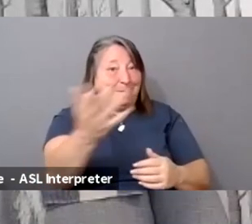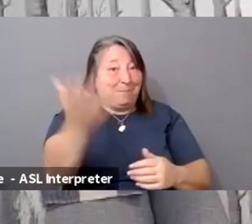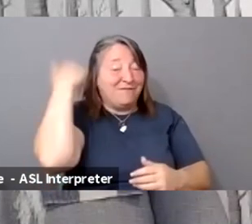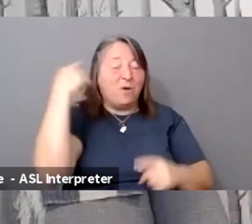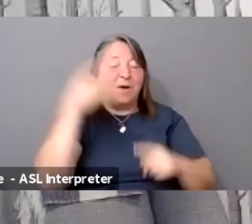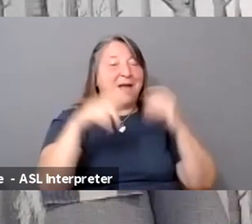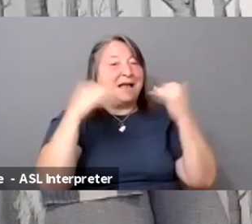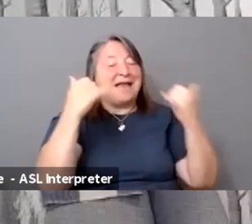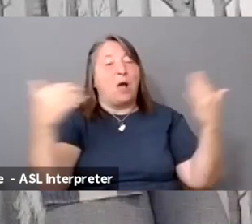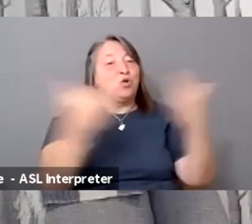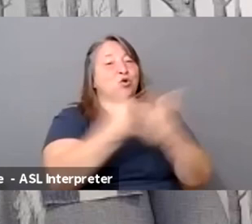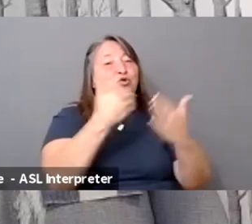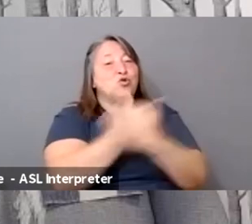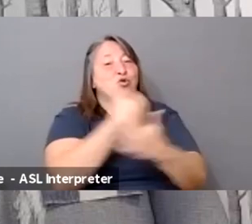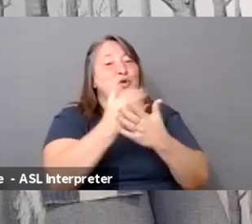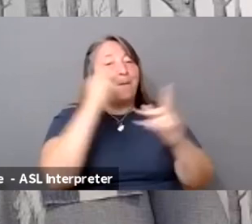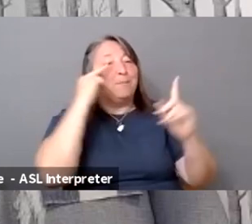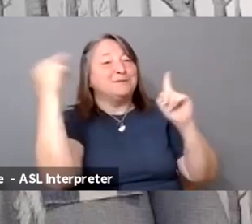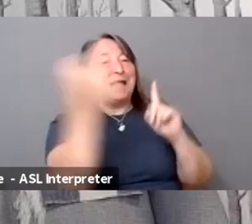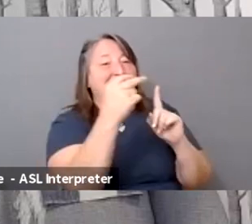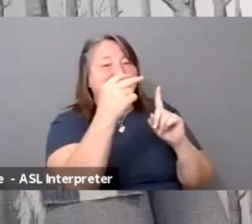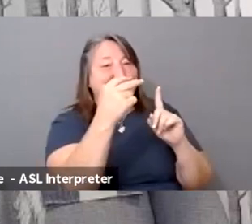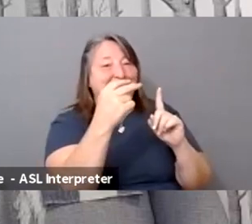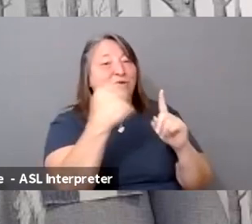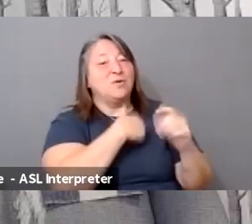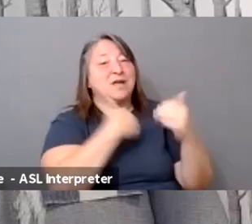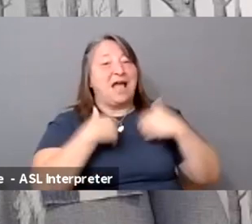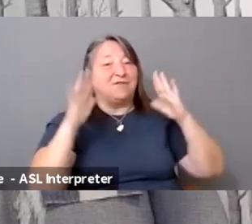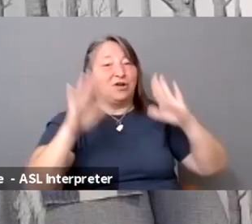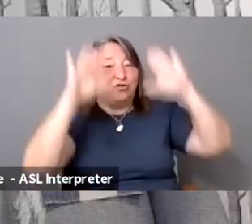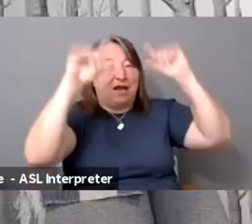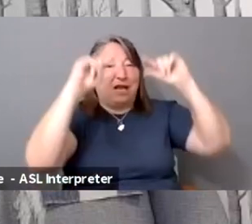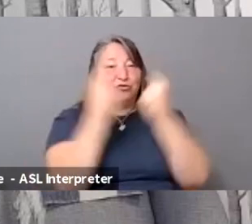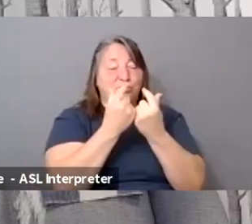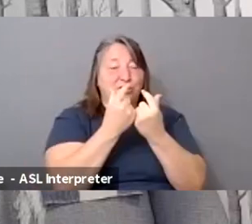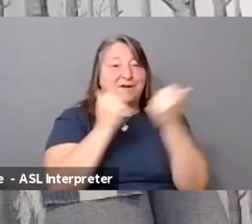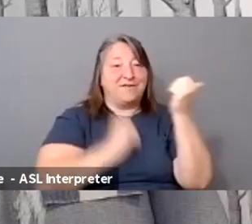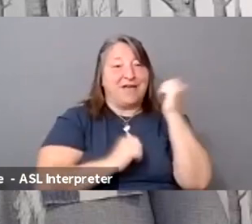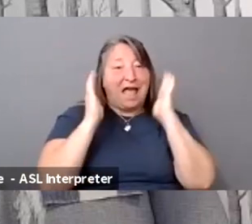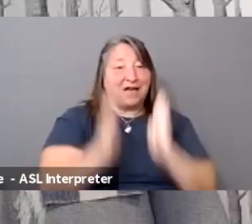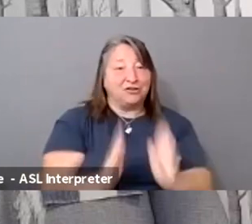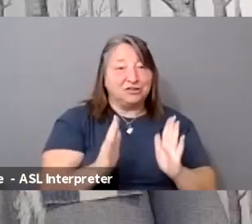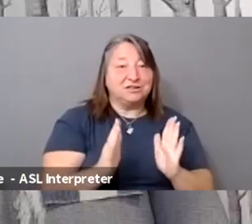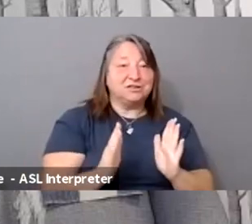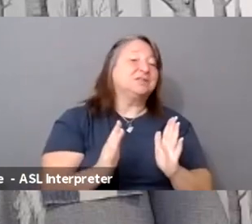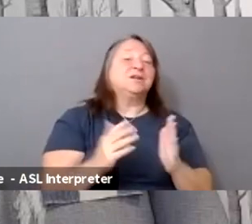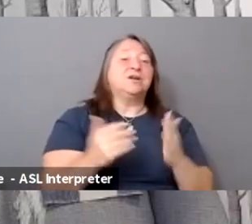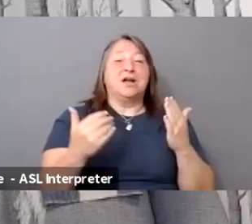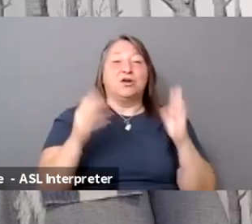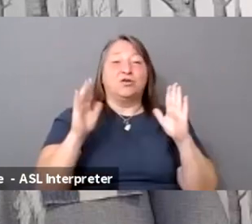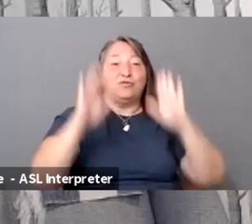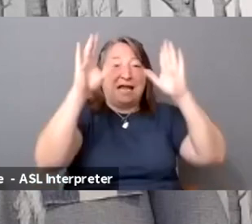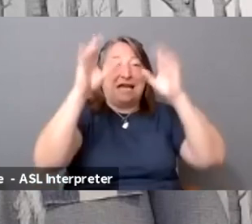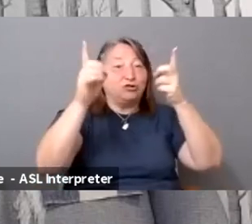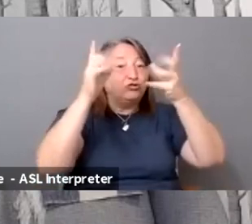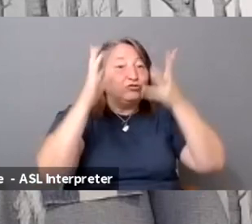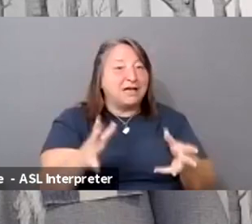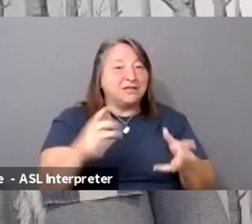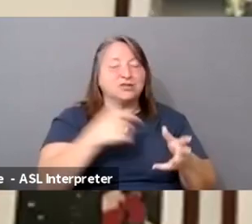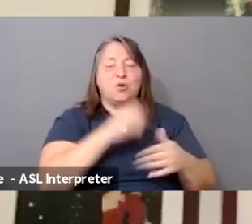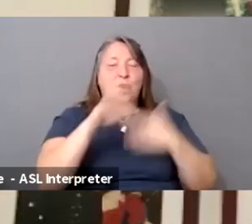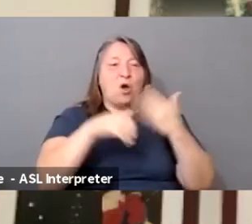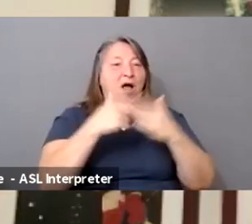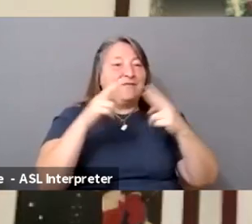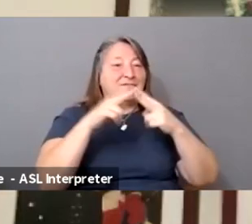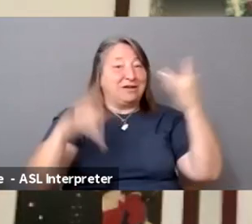it. We happen to have a great group of actresses, a great director in Simon Kinberg. So we're all really excited about it.